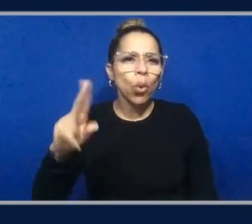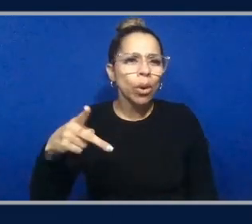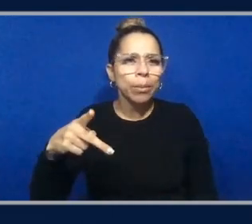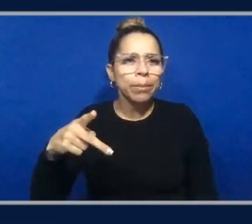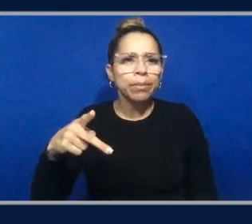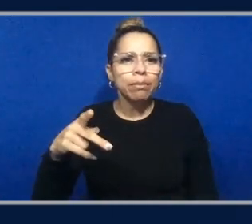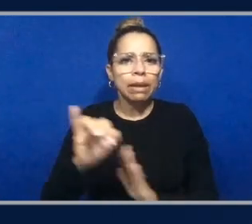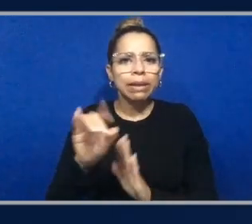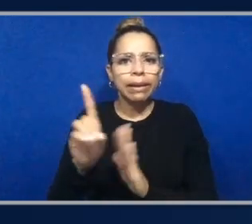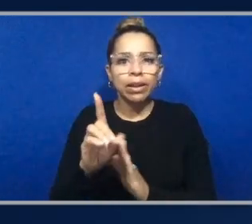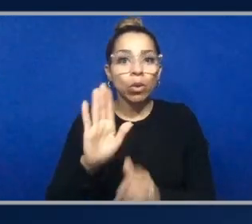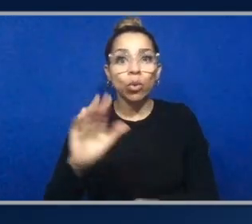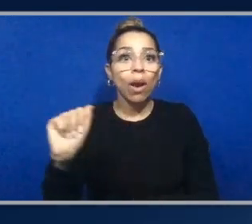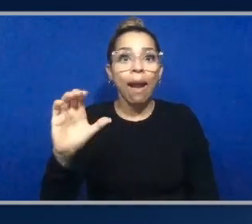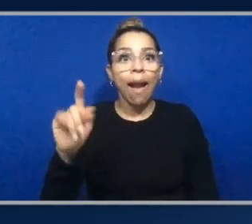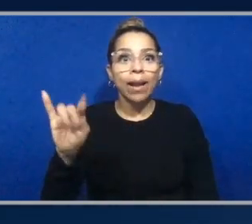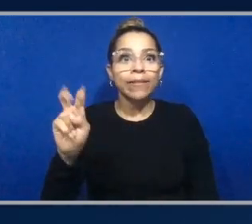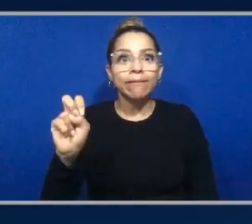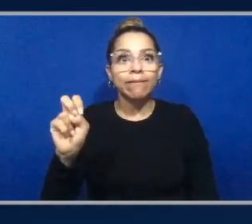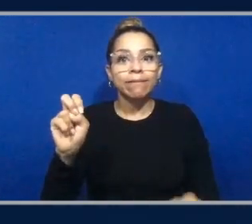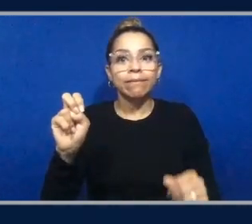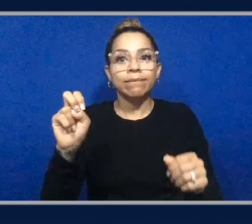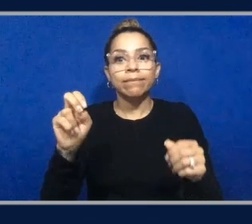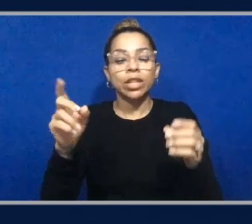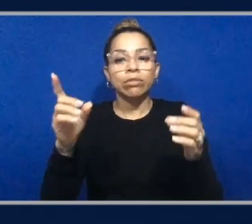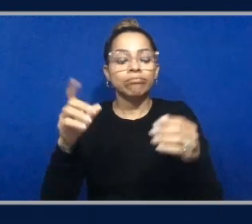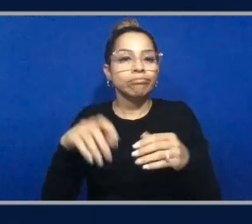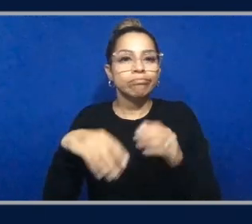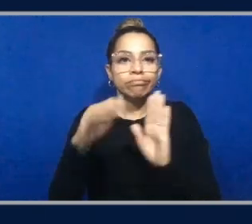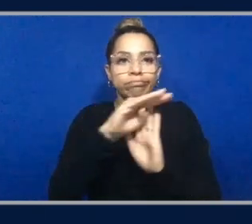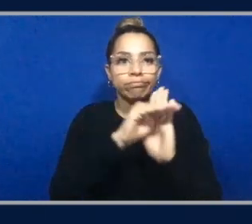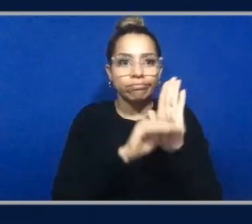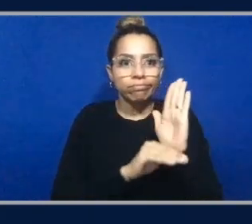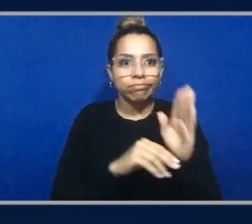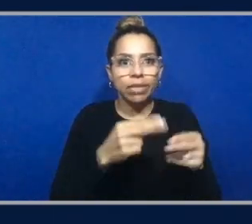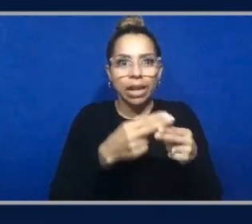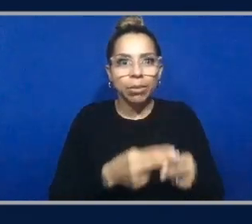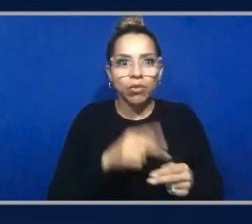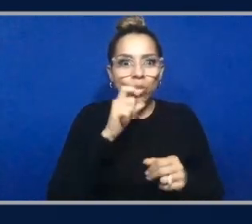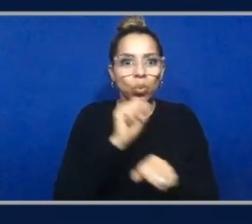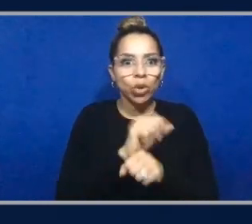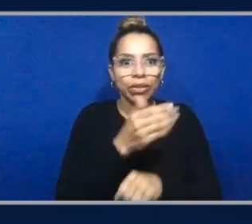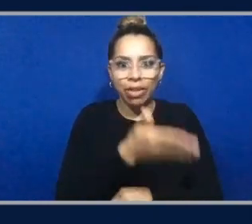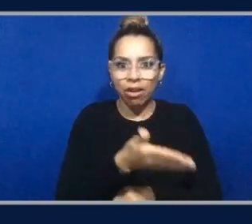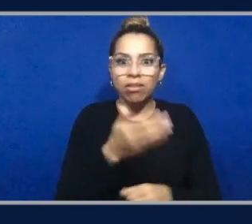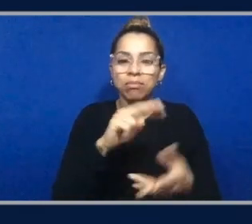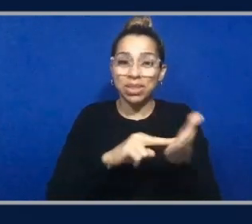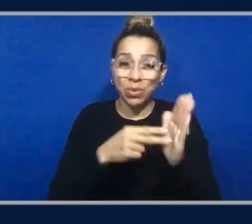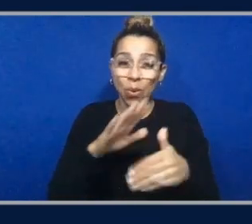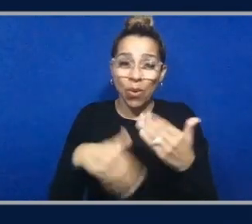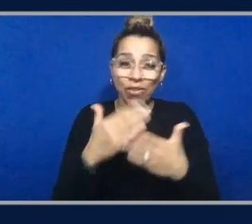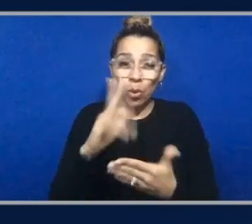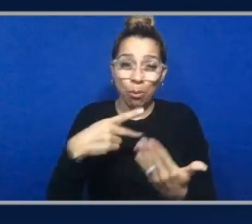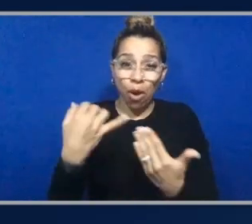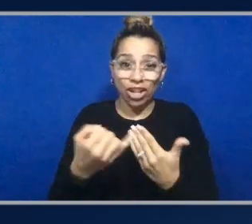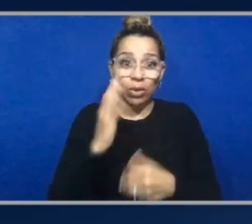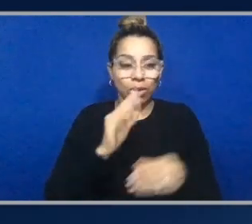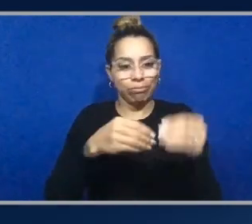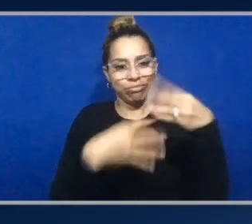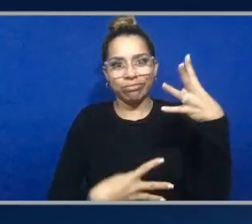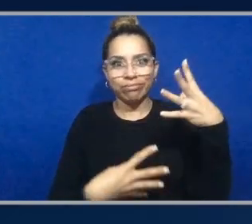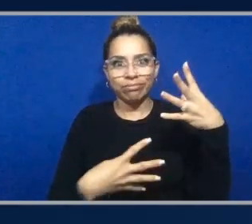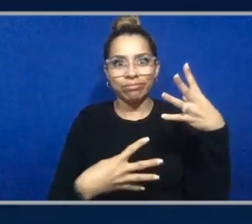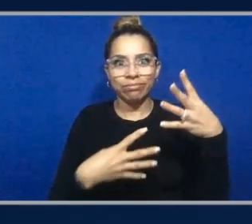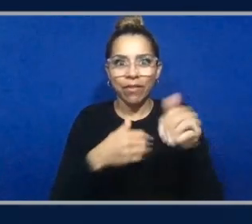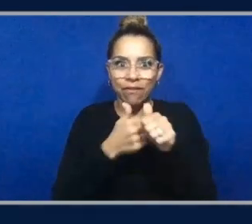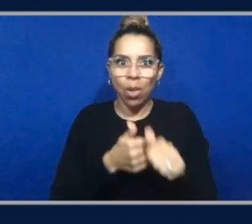your permissions to your domain and your projects can be based on those. Wow. Yeah. So I think we can jump into projects and